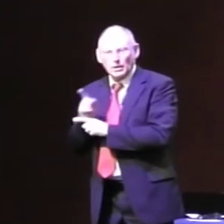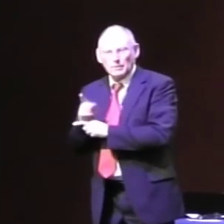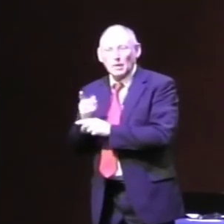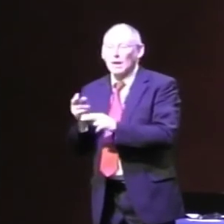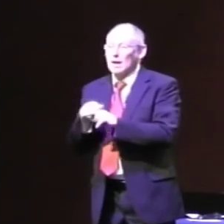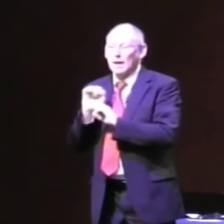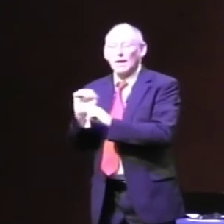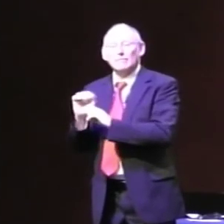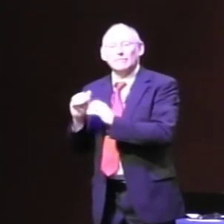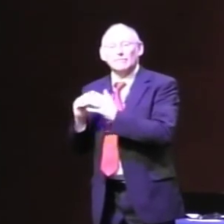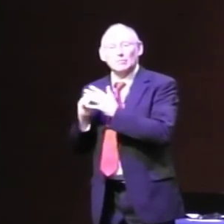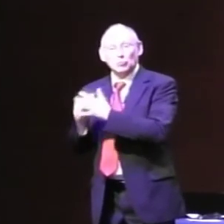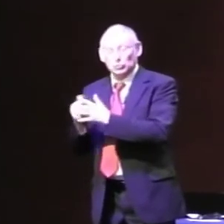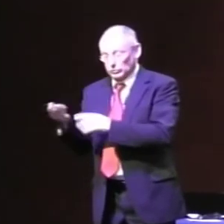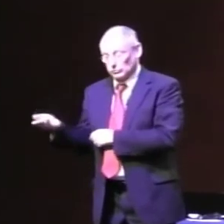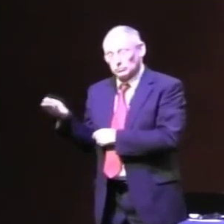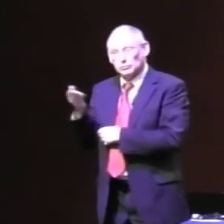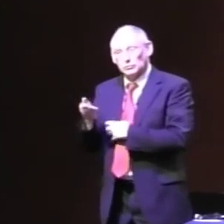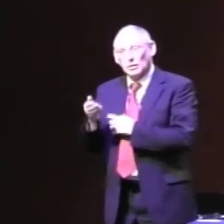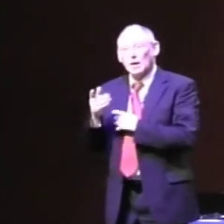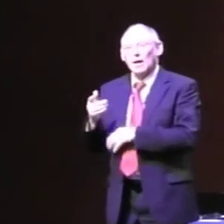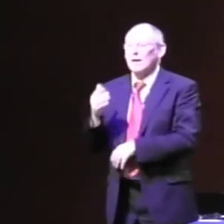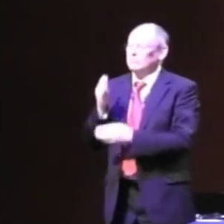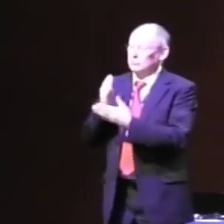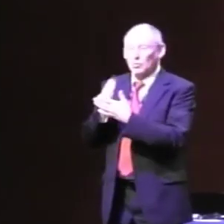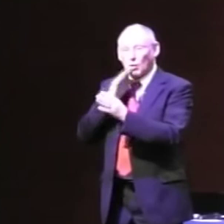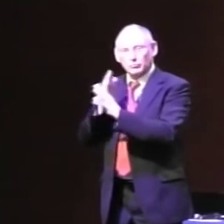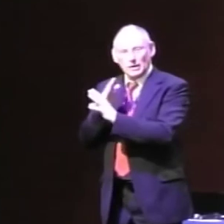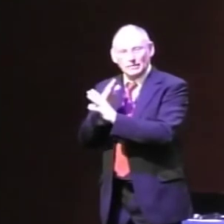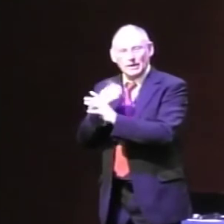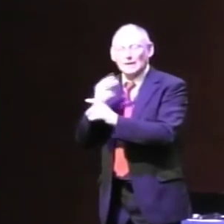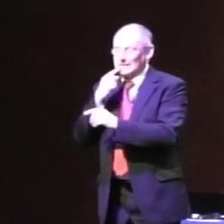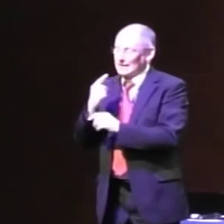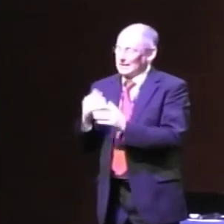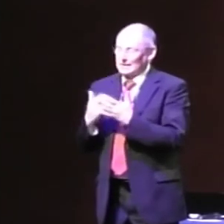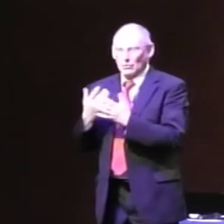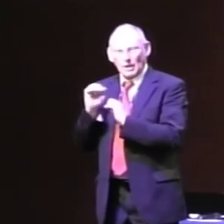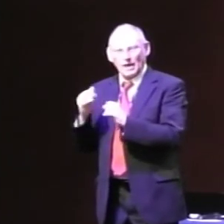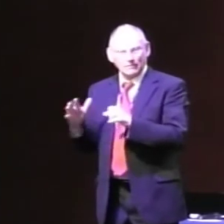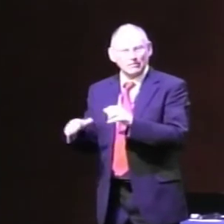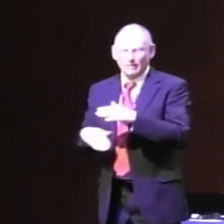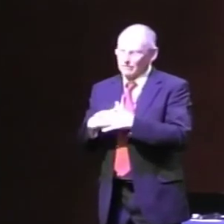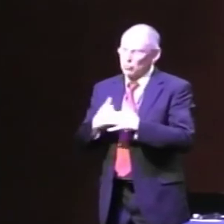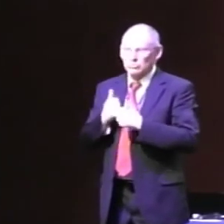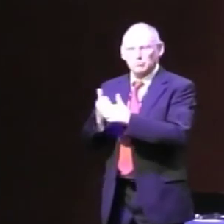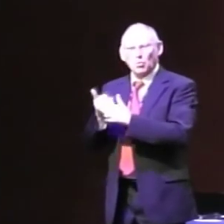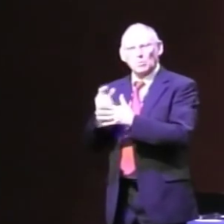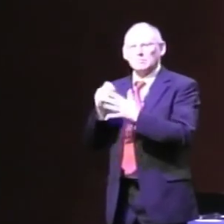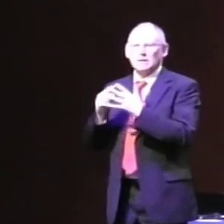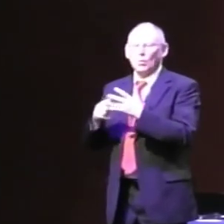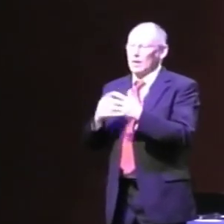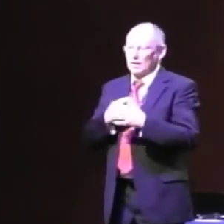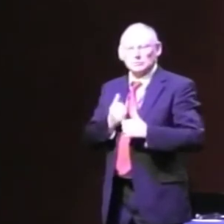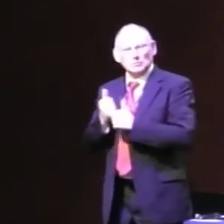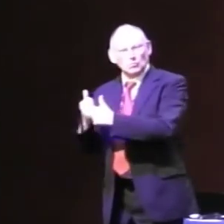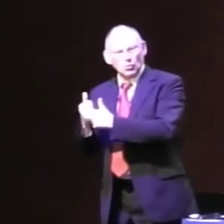by the moving union to this motion is the reality of private prisons, I can say here and now that they have the full support and solidarity of the POA.